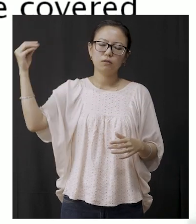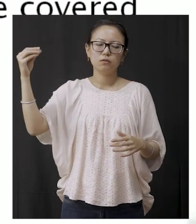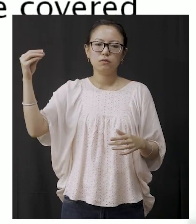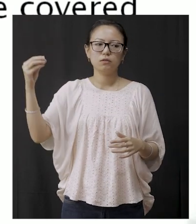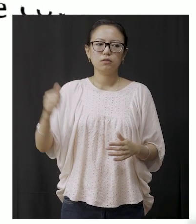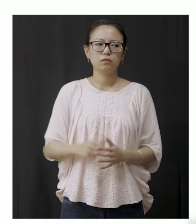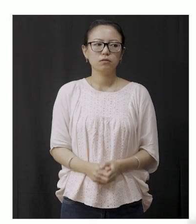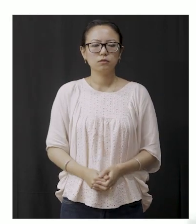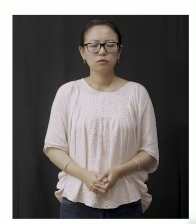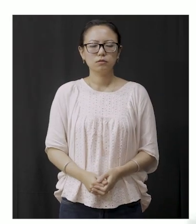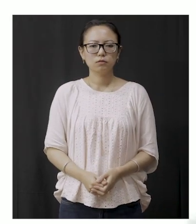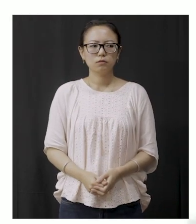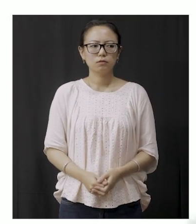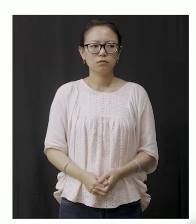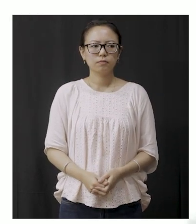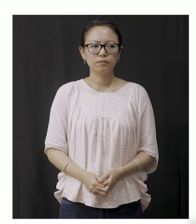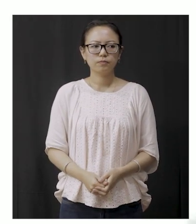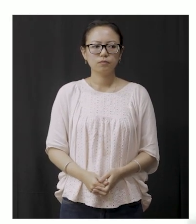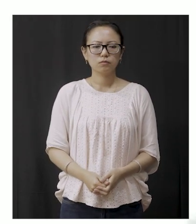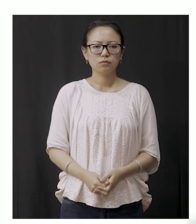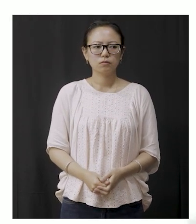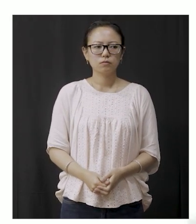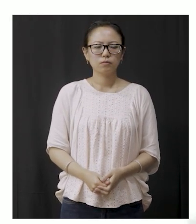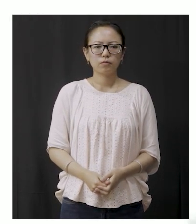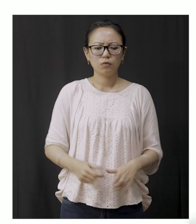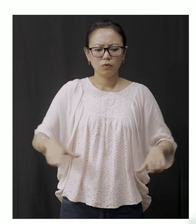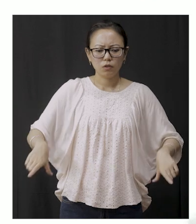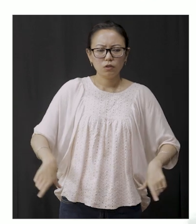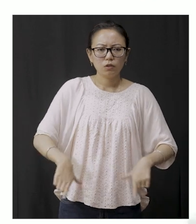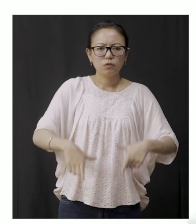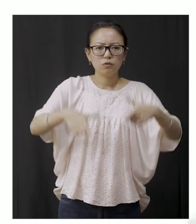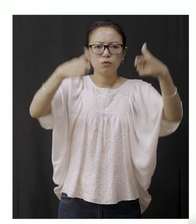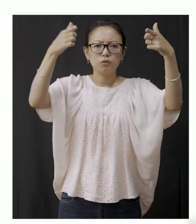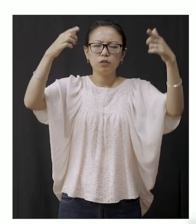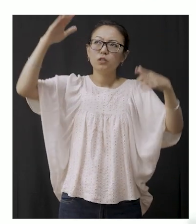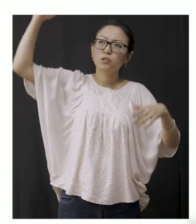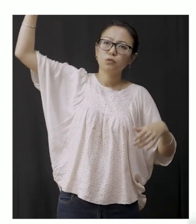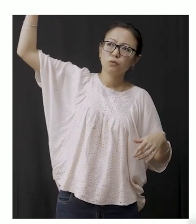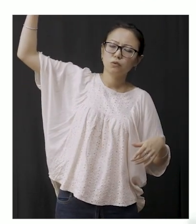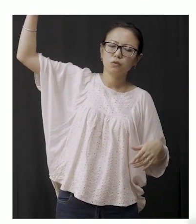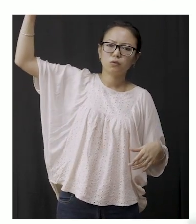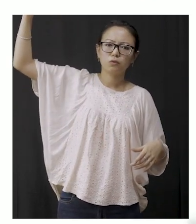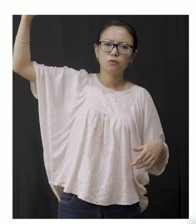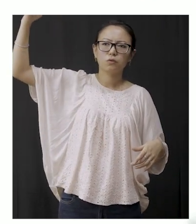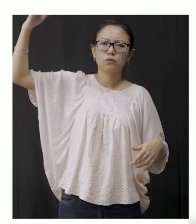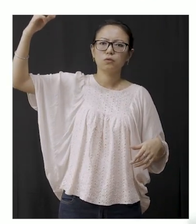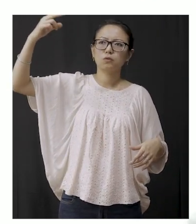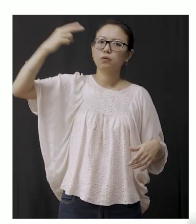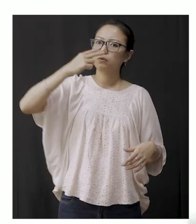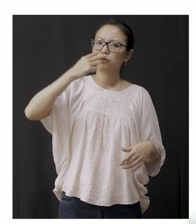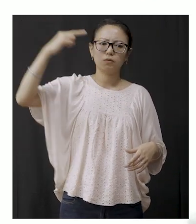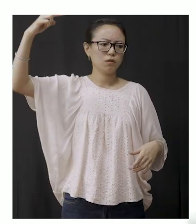covered. Now, the next line, the tall trees watch the clouds go by. That